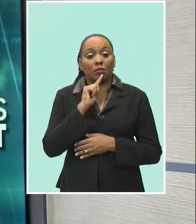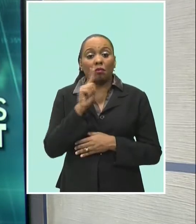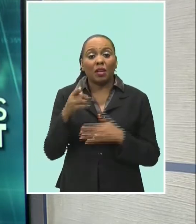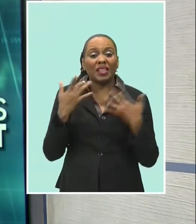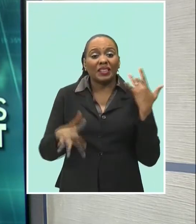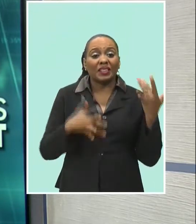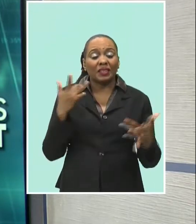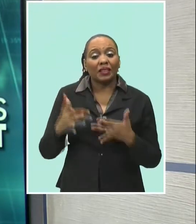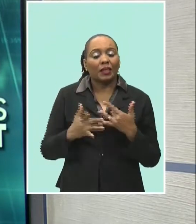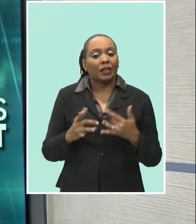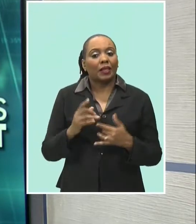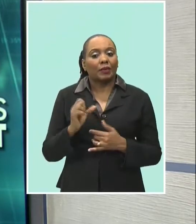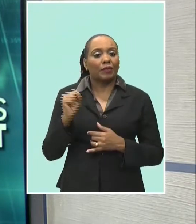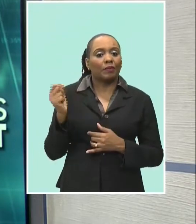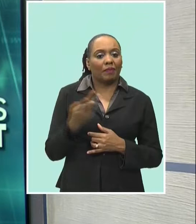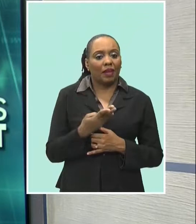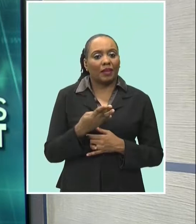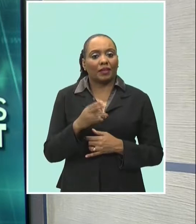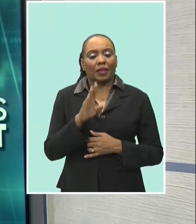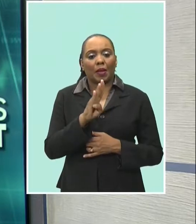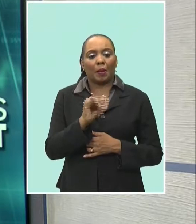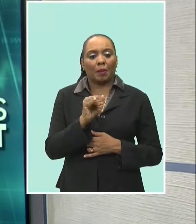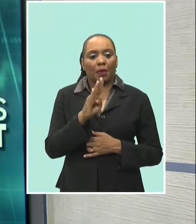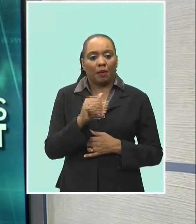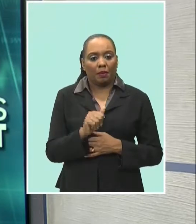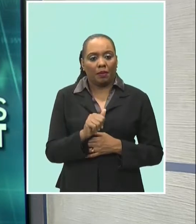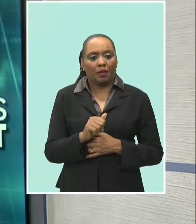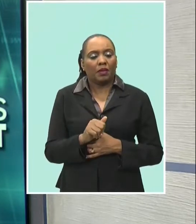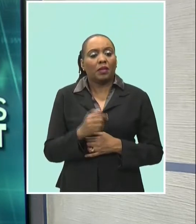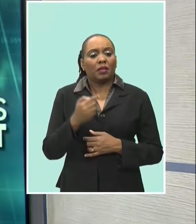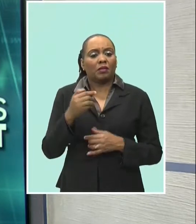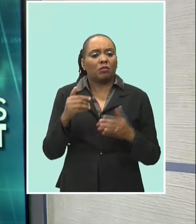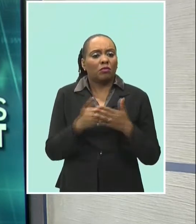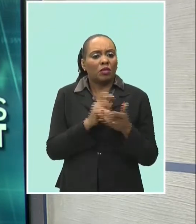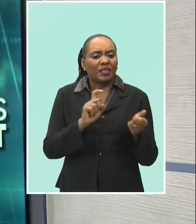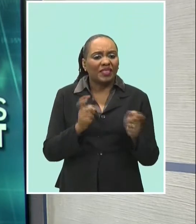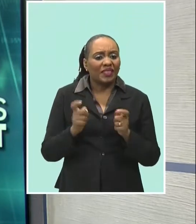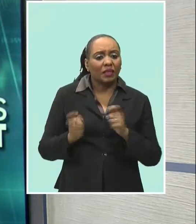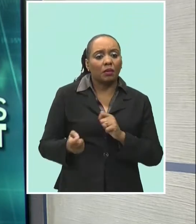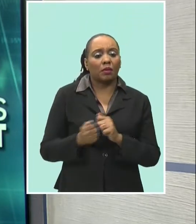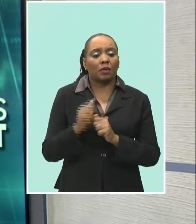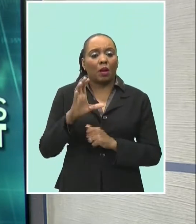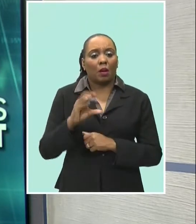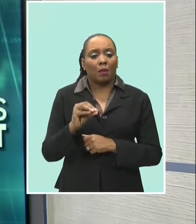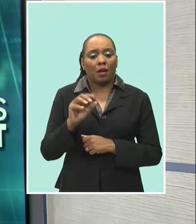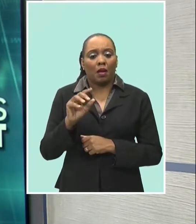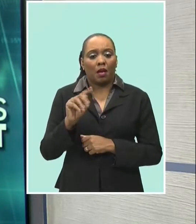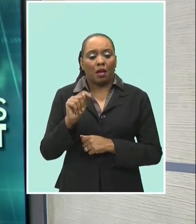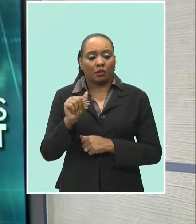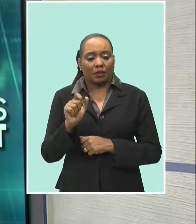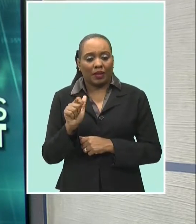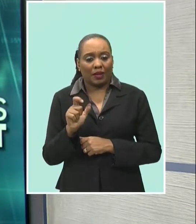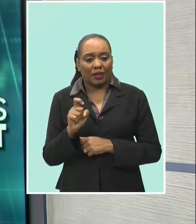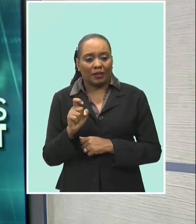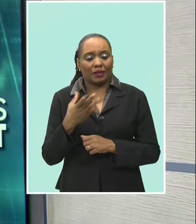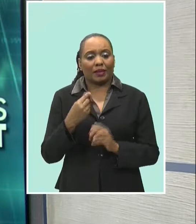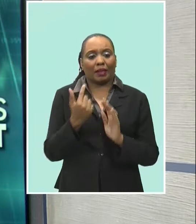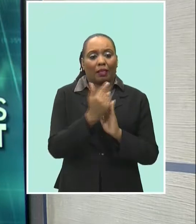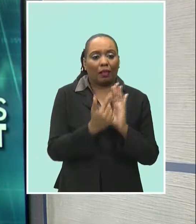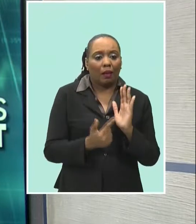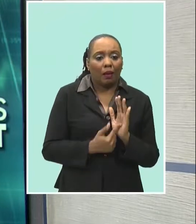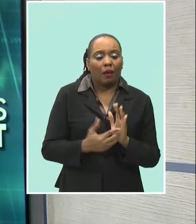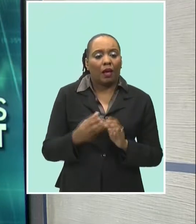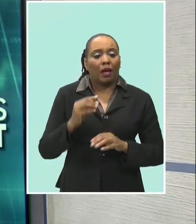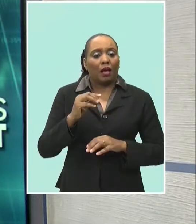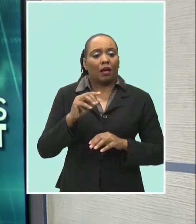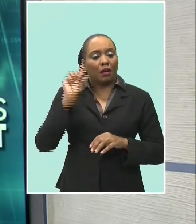She says with the recent changes in corporate tax legislation and the keen thrust by the government to open new gateways for global business to